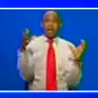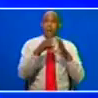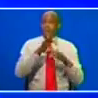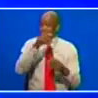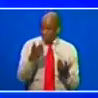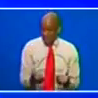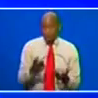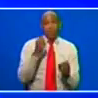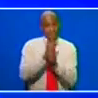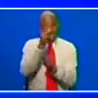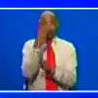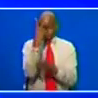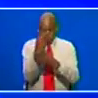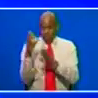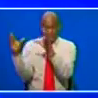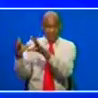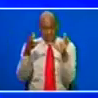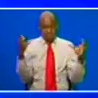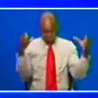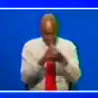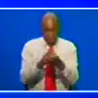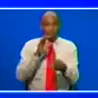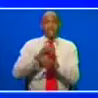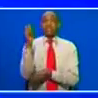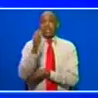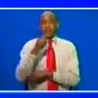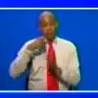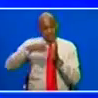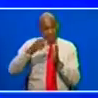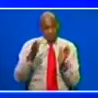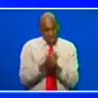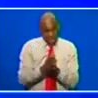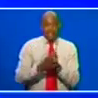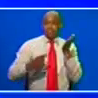will see the two companies jointly bid and tender for industrial and